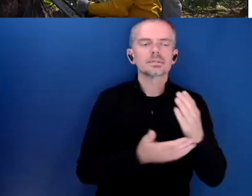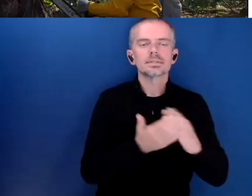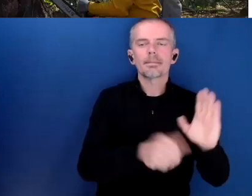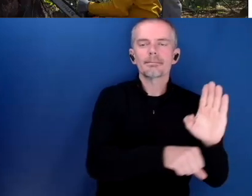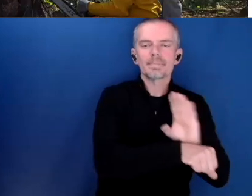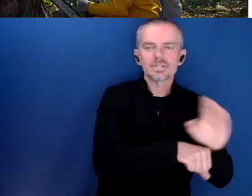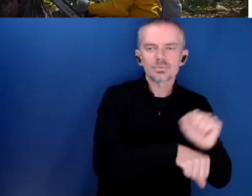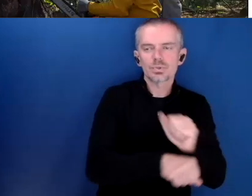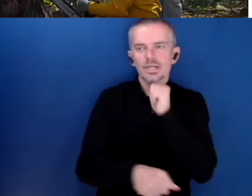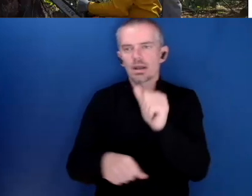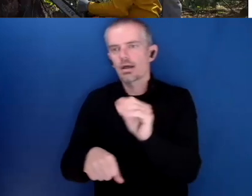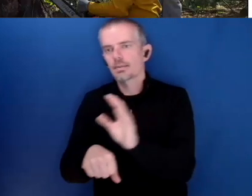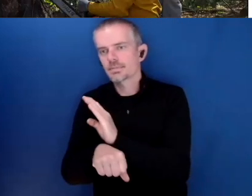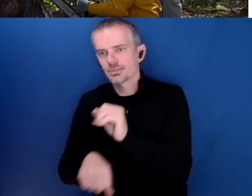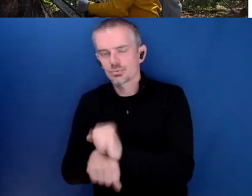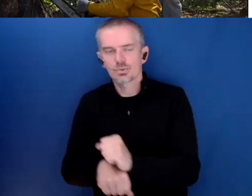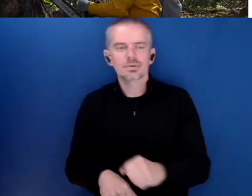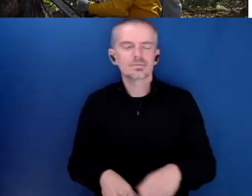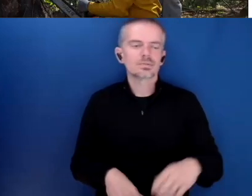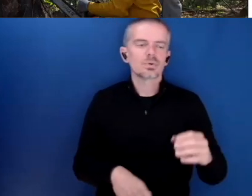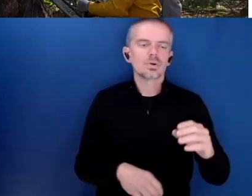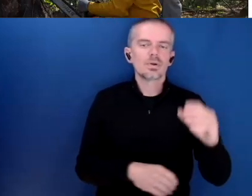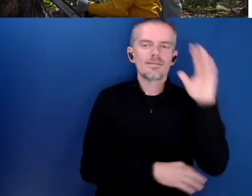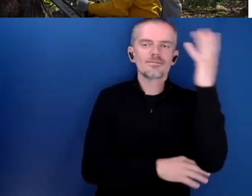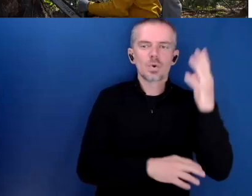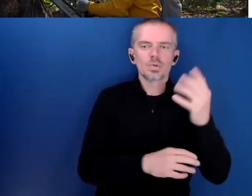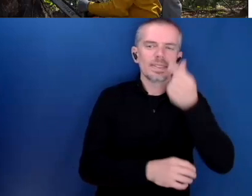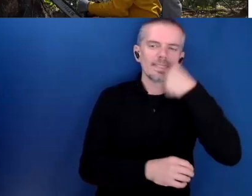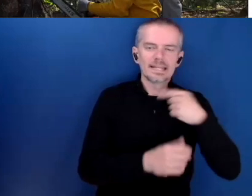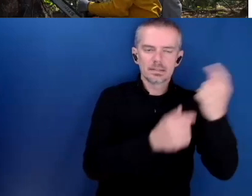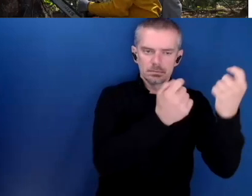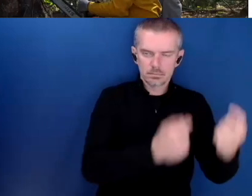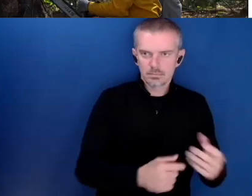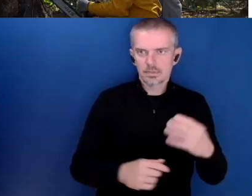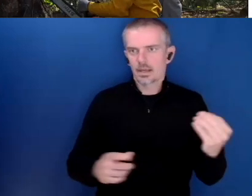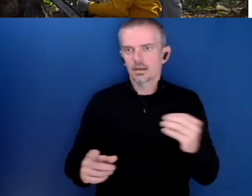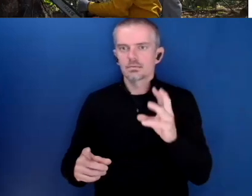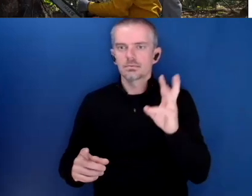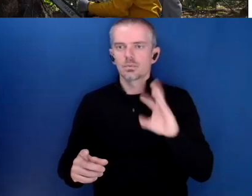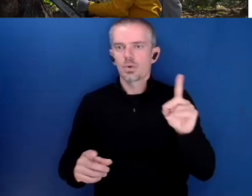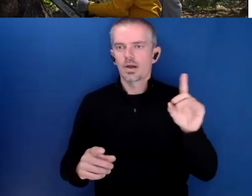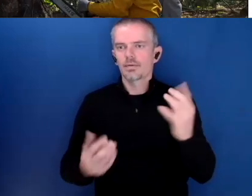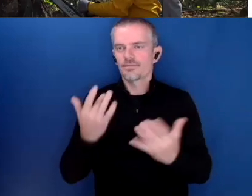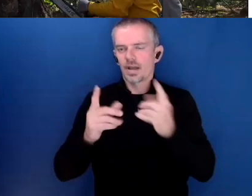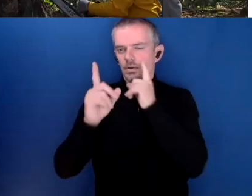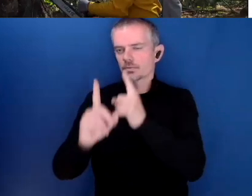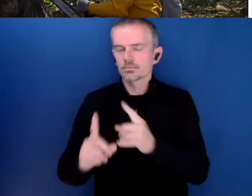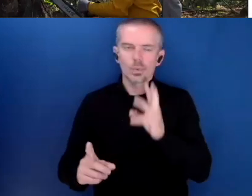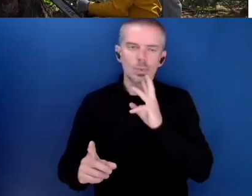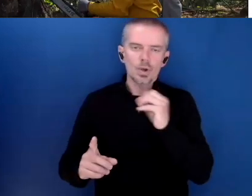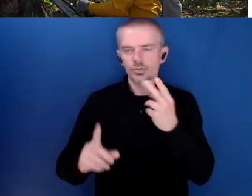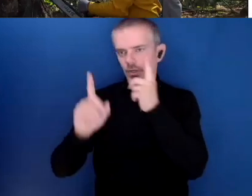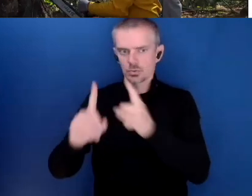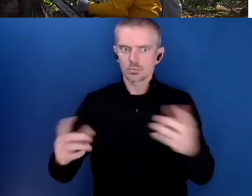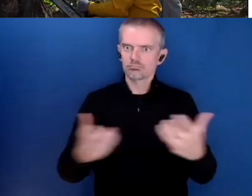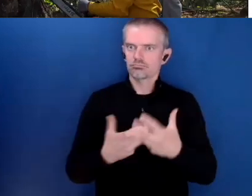such as forest thinning with wildfire mitigation and watershed restoration objectives. Retained receipts means that these